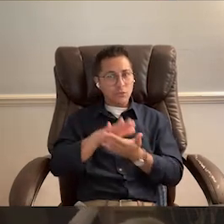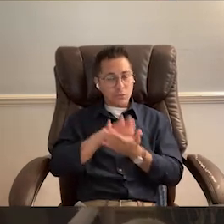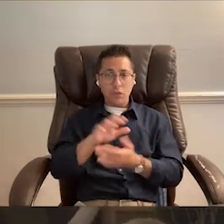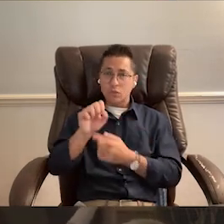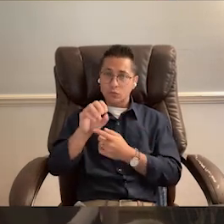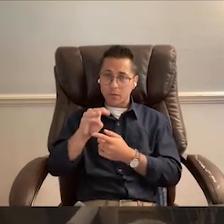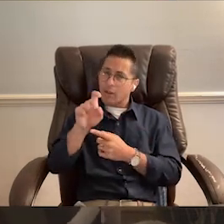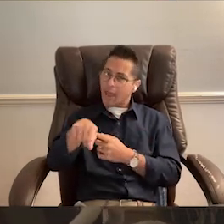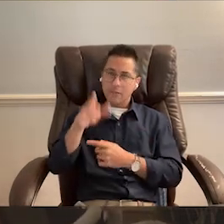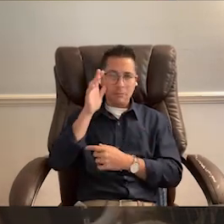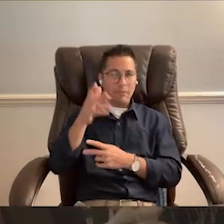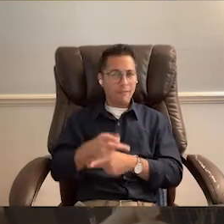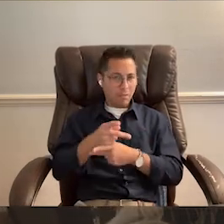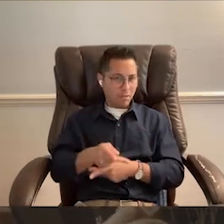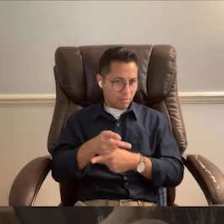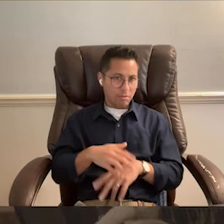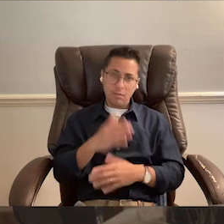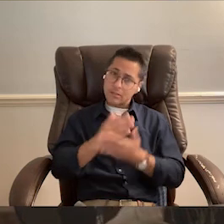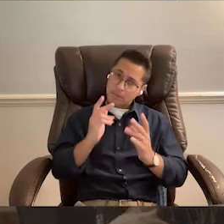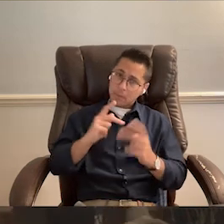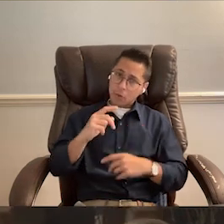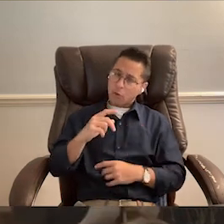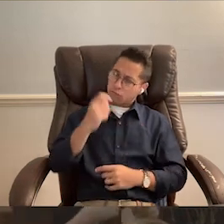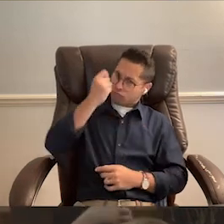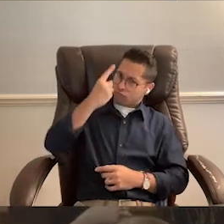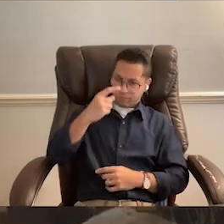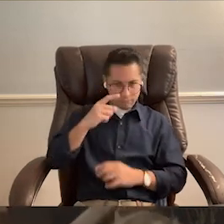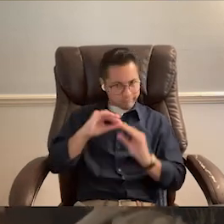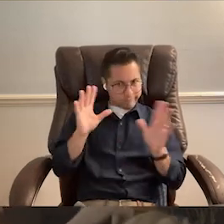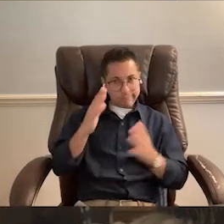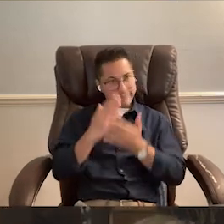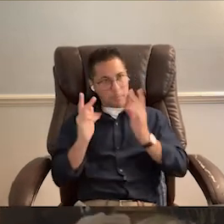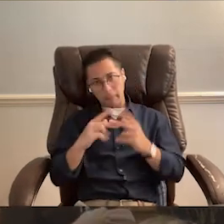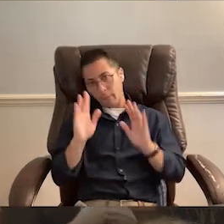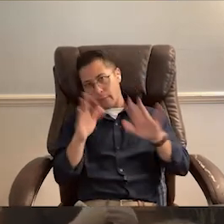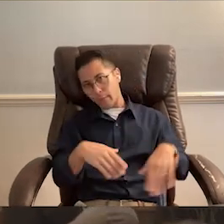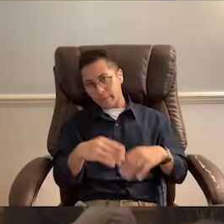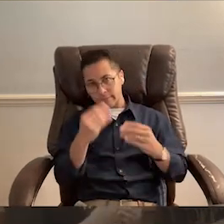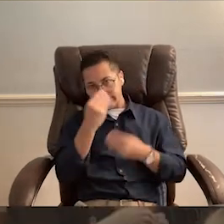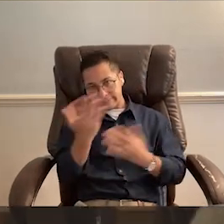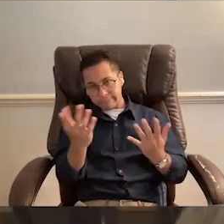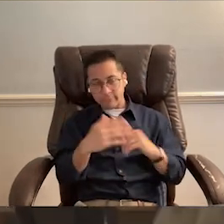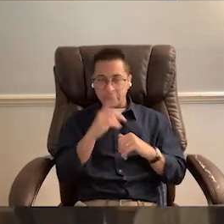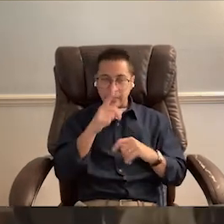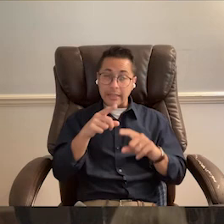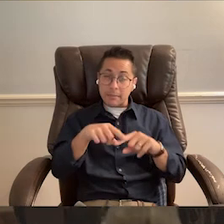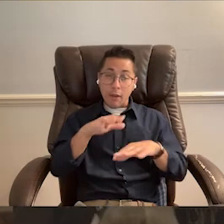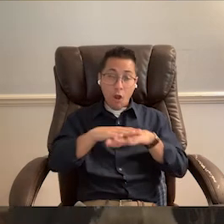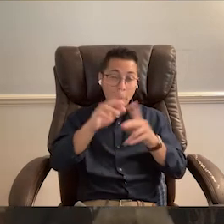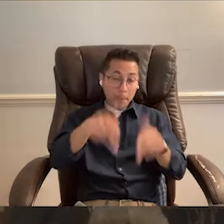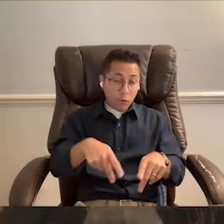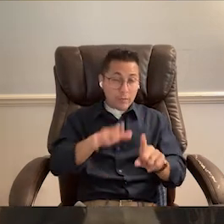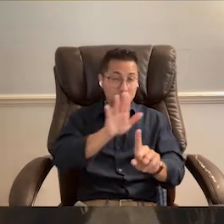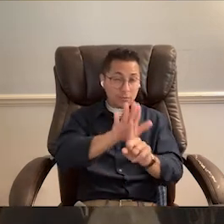the we learn in school, on social media, you have to be careful. Yeah. Some people take that seriously, some